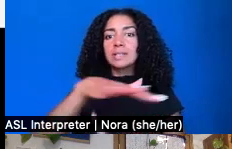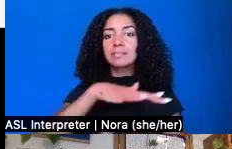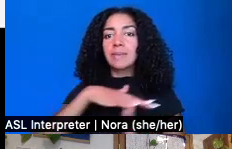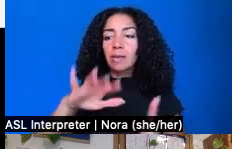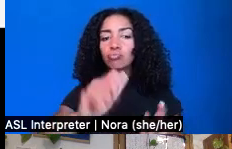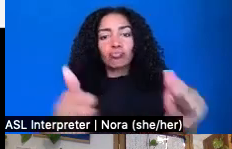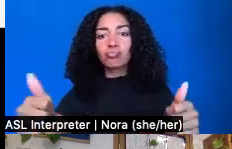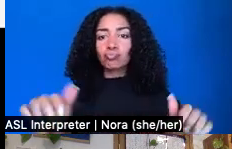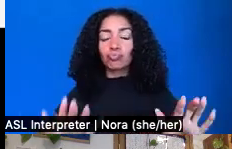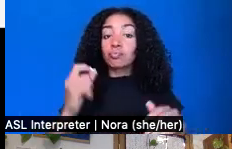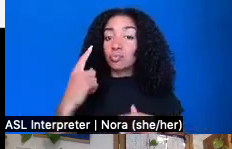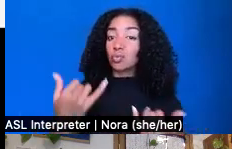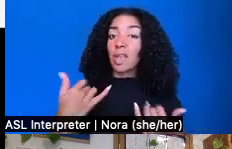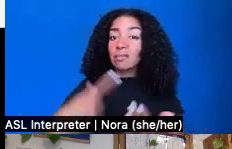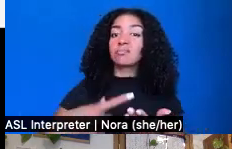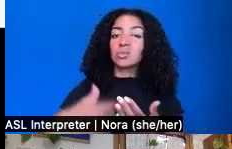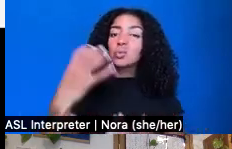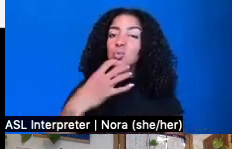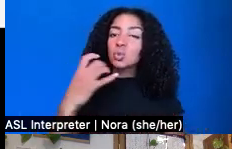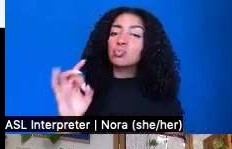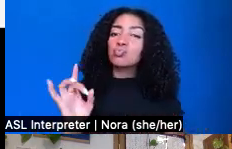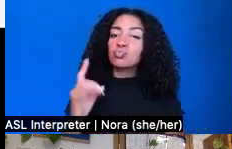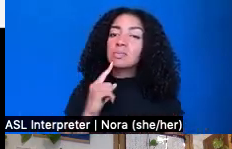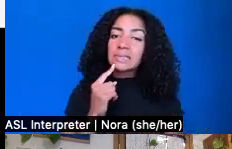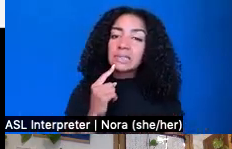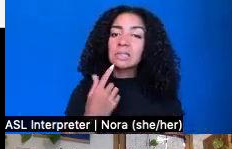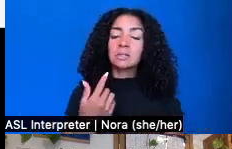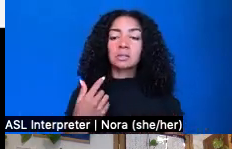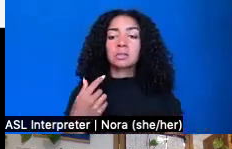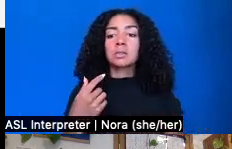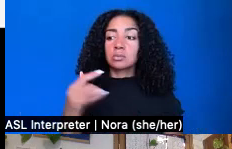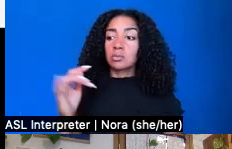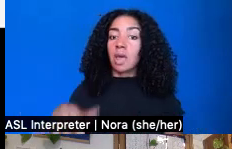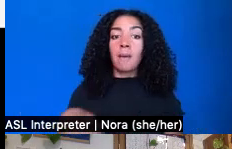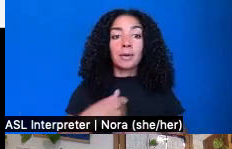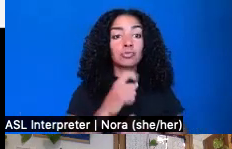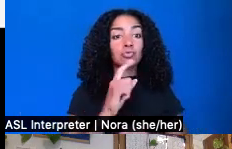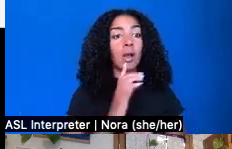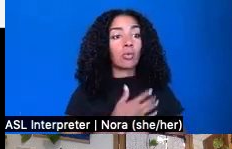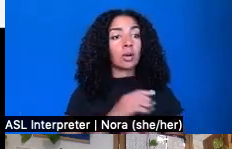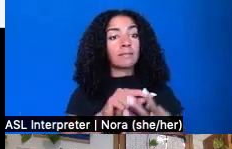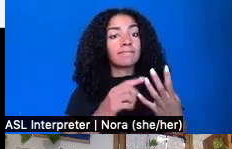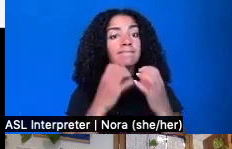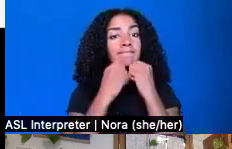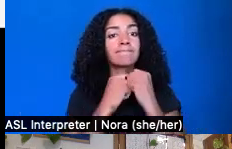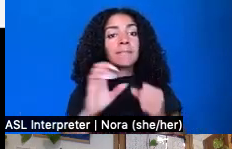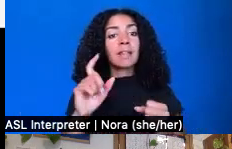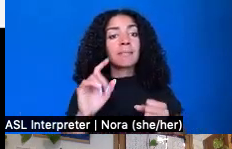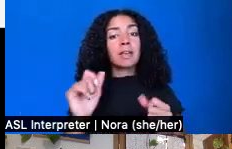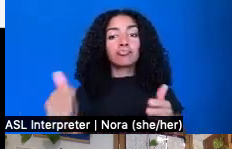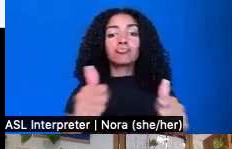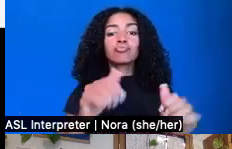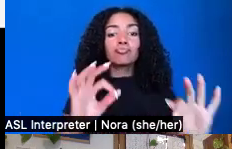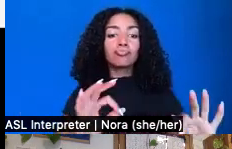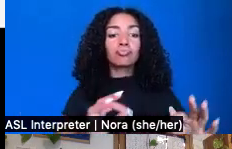stuff today. It's just a way to keep our bodies and spirits and minds in balance, right? If you got to smudge up or